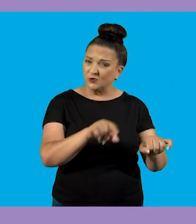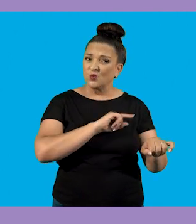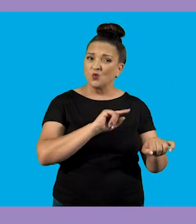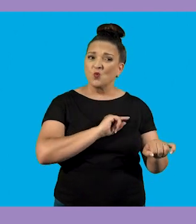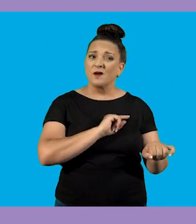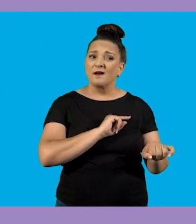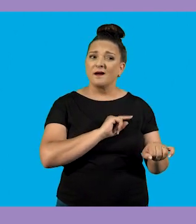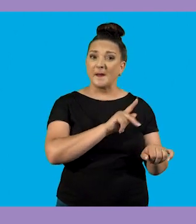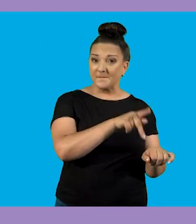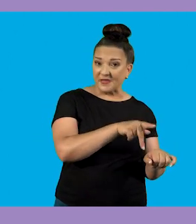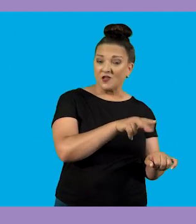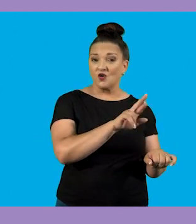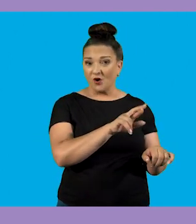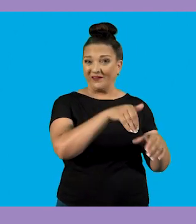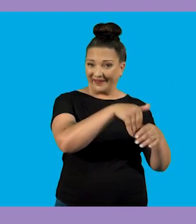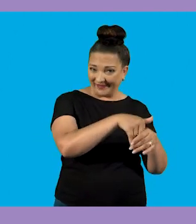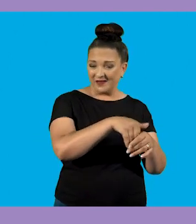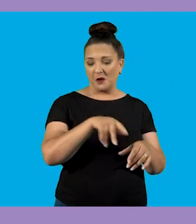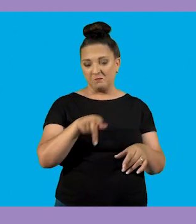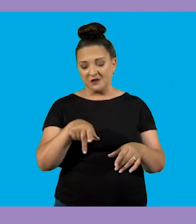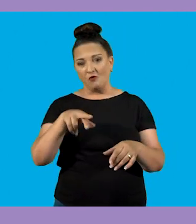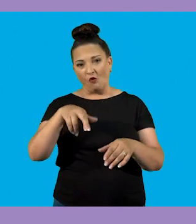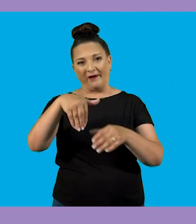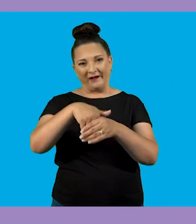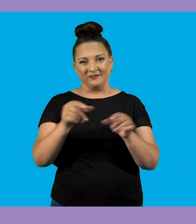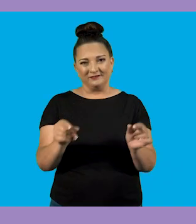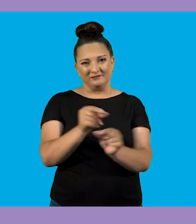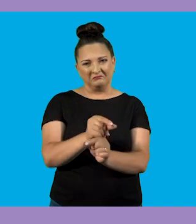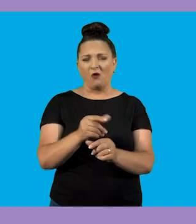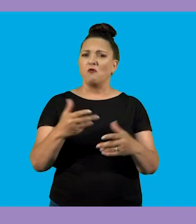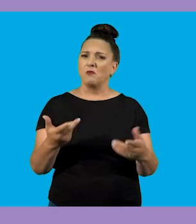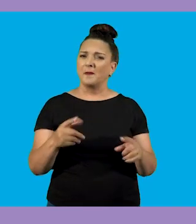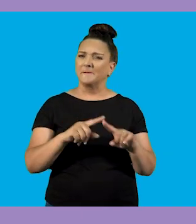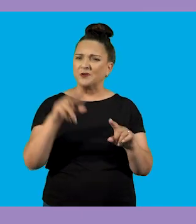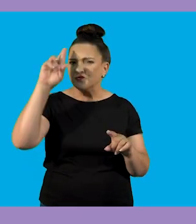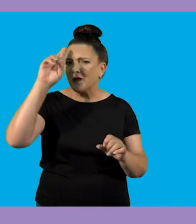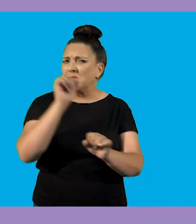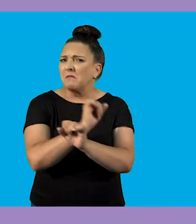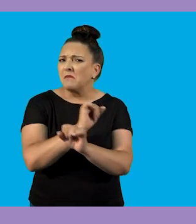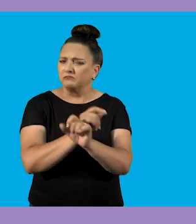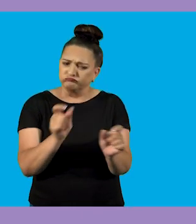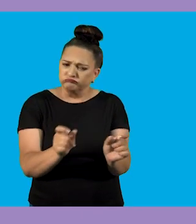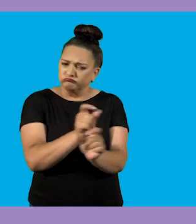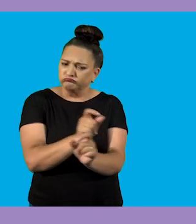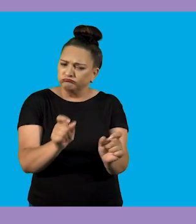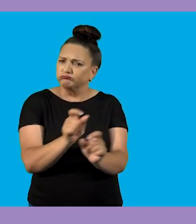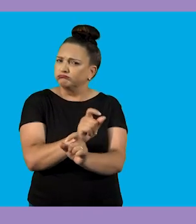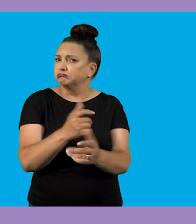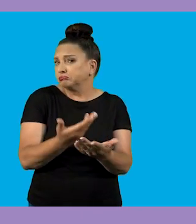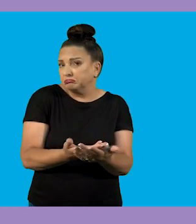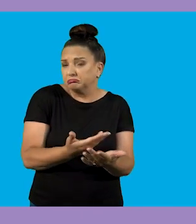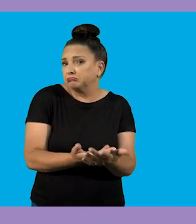Why? Because both of them have P and R as variables. Remember, multiplication